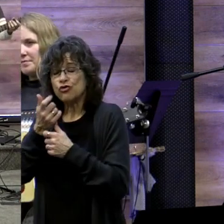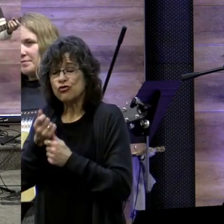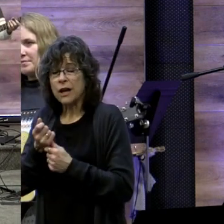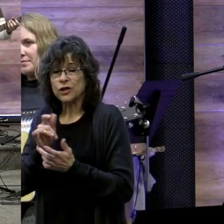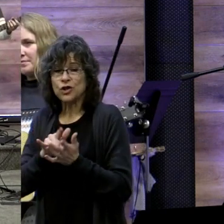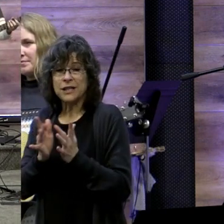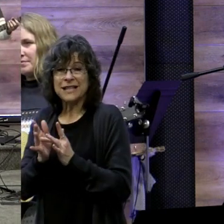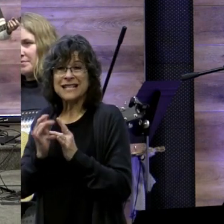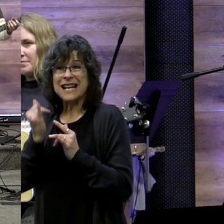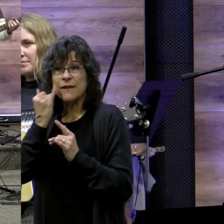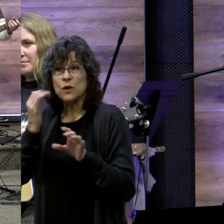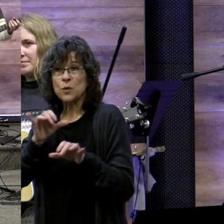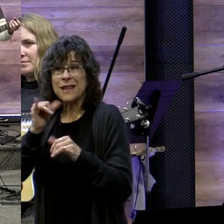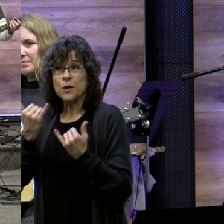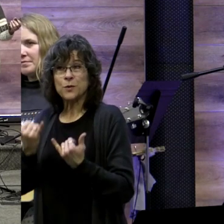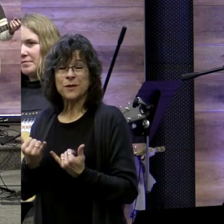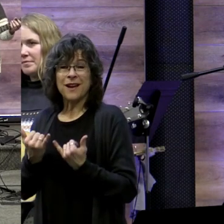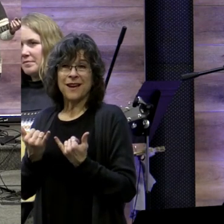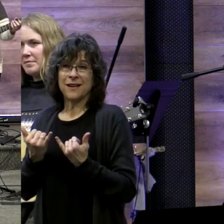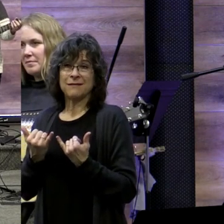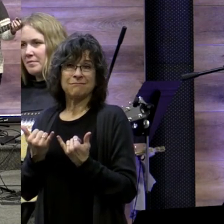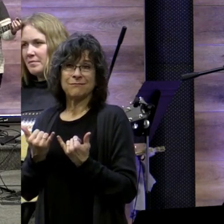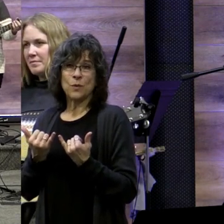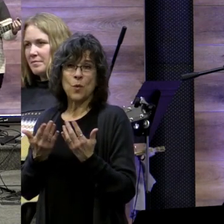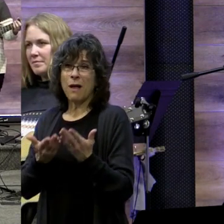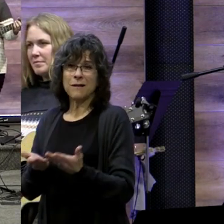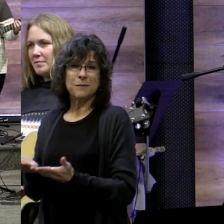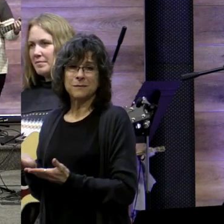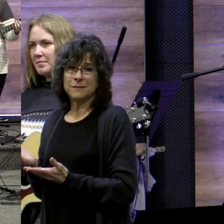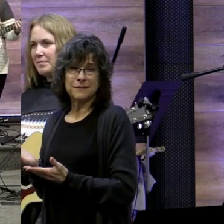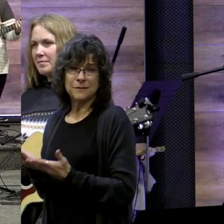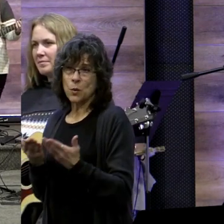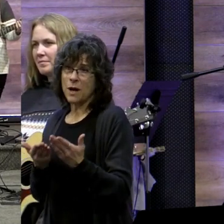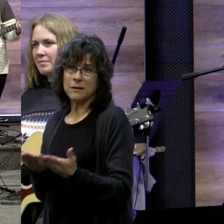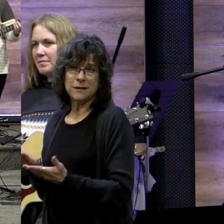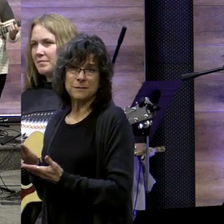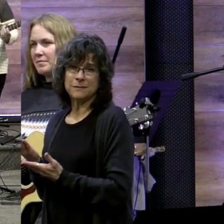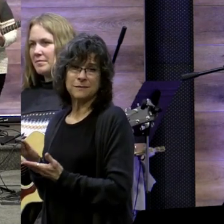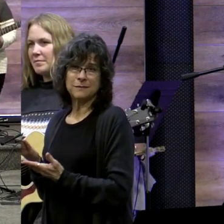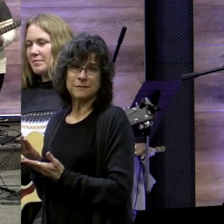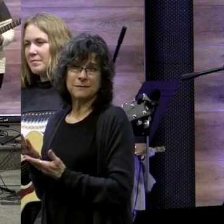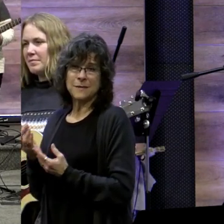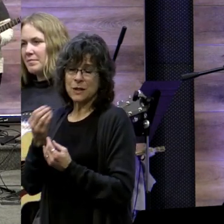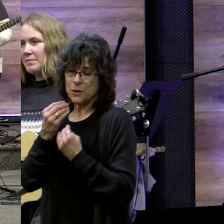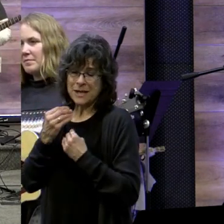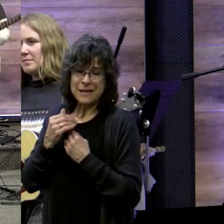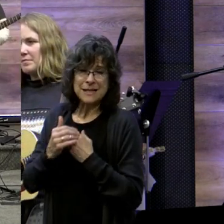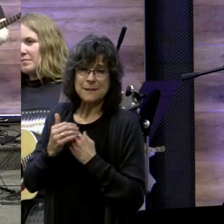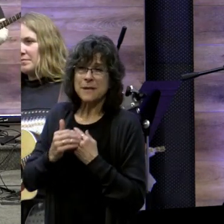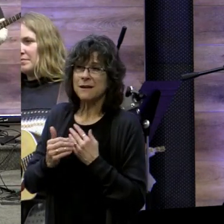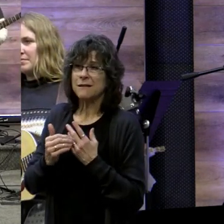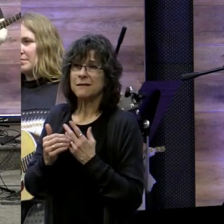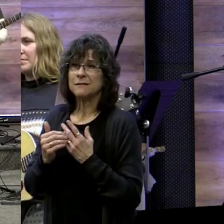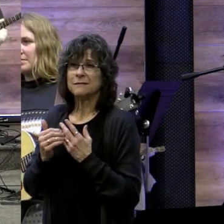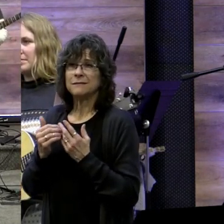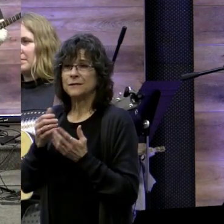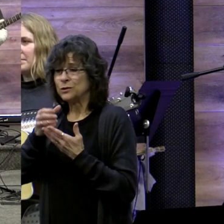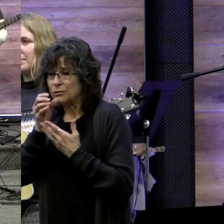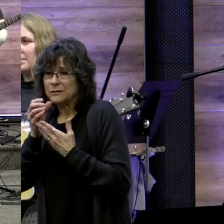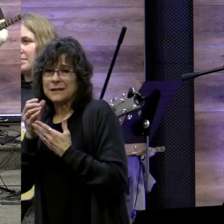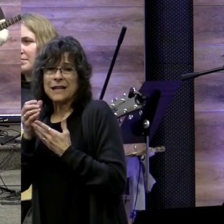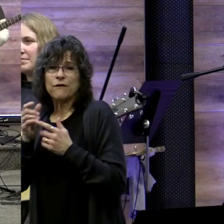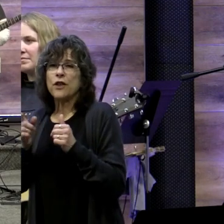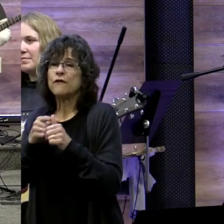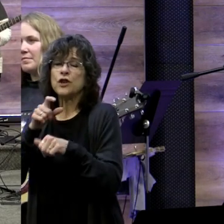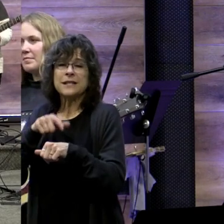do that today, then you're actually welcome at this table to eat this meal for the first time in faith,